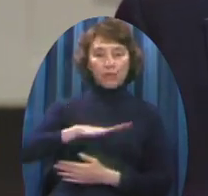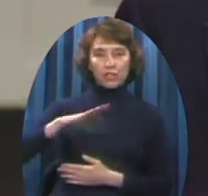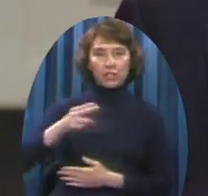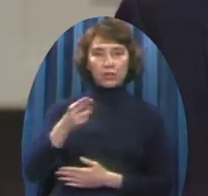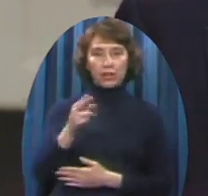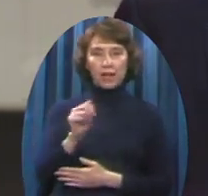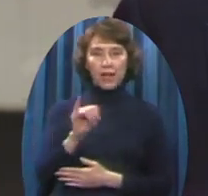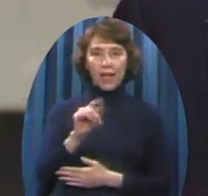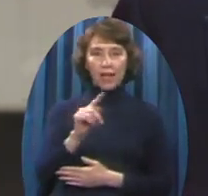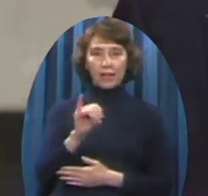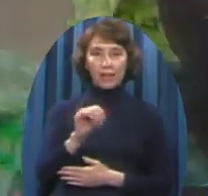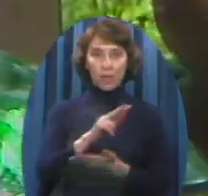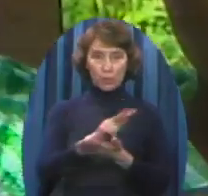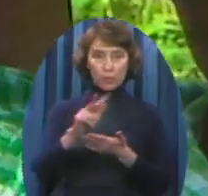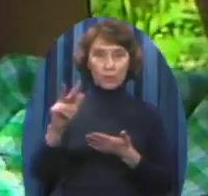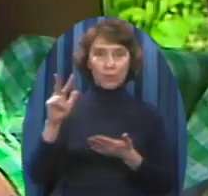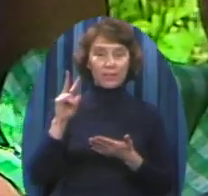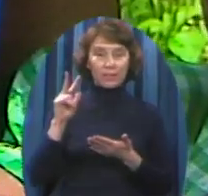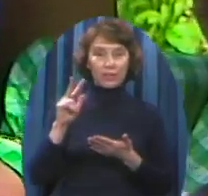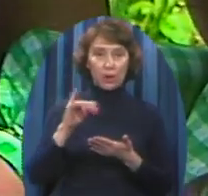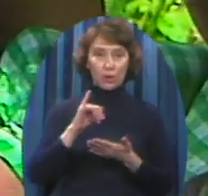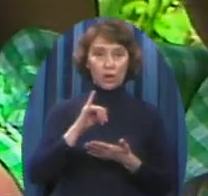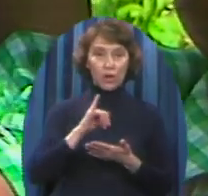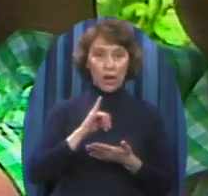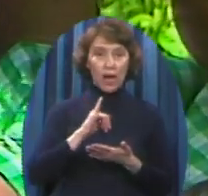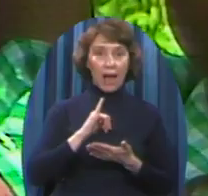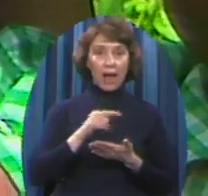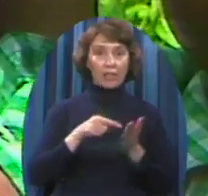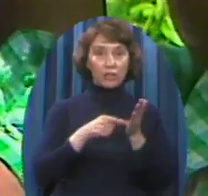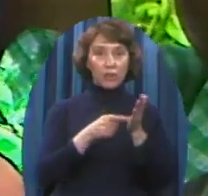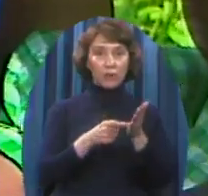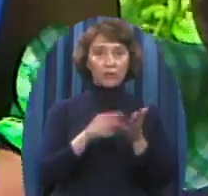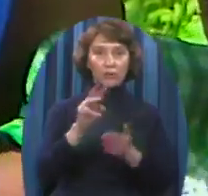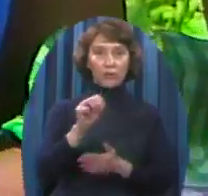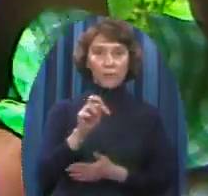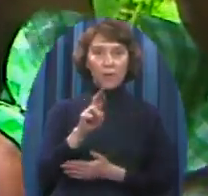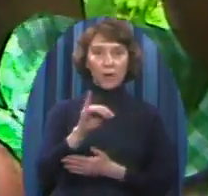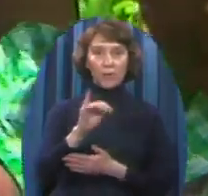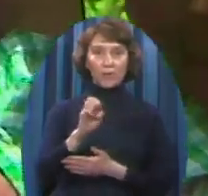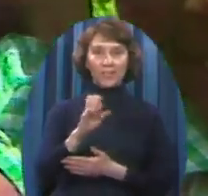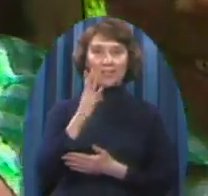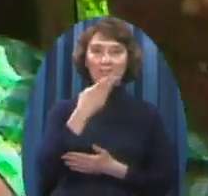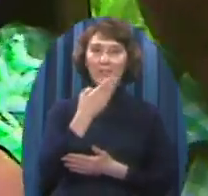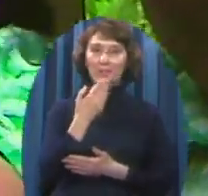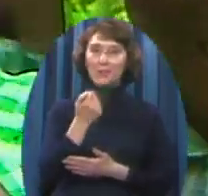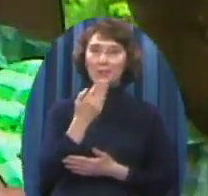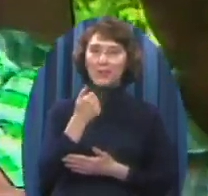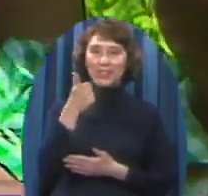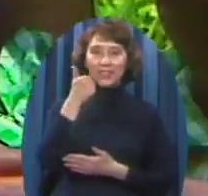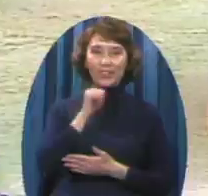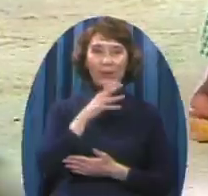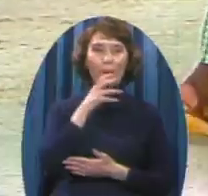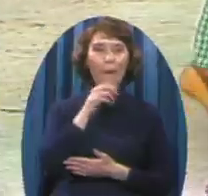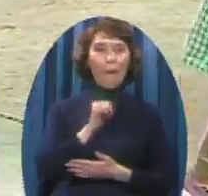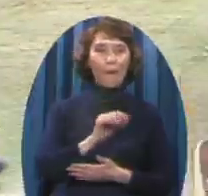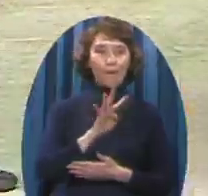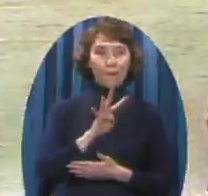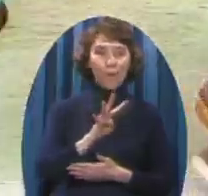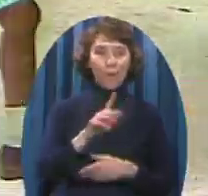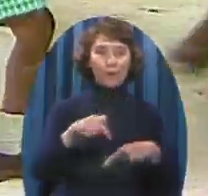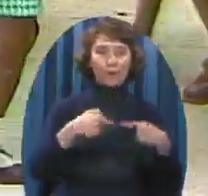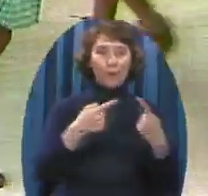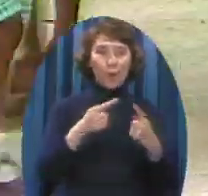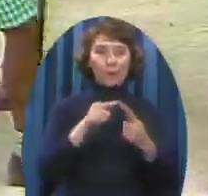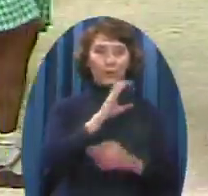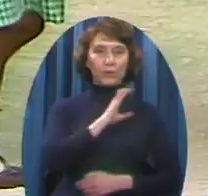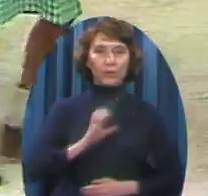I took you there. You met little Marie. Oh, how bright, how sweet, how radiant she is, age 4, attending one of the Christian kindergartens